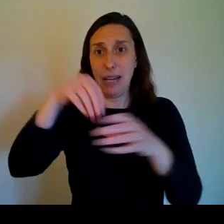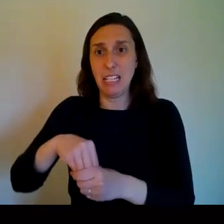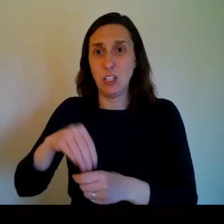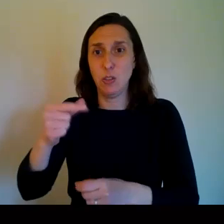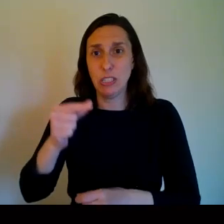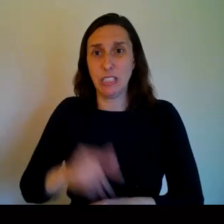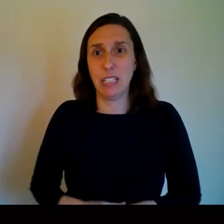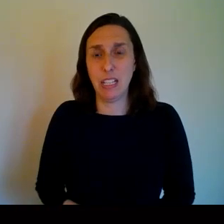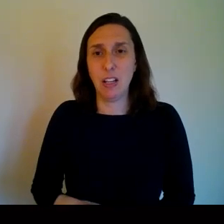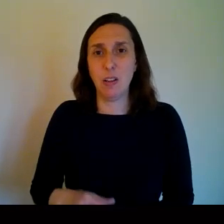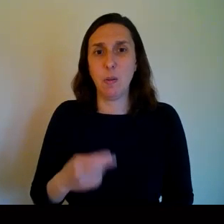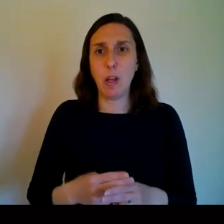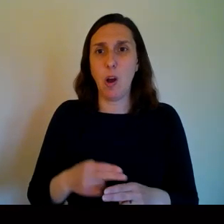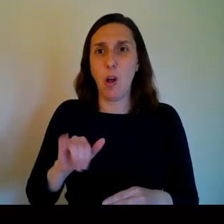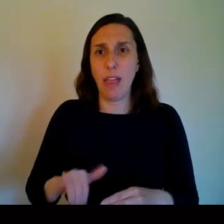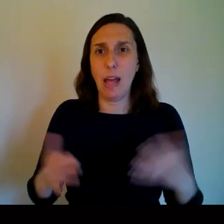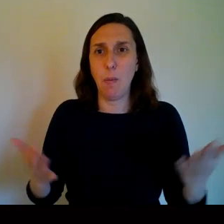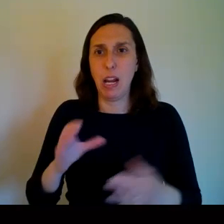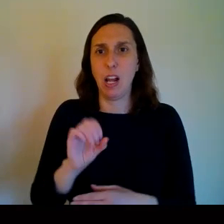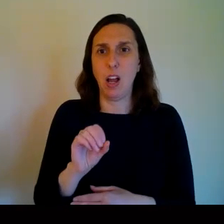this a composition.